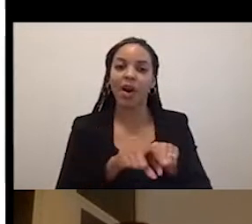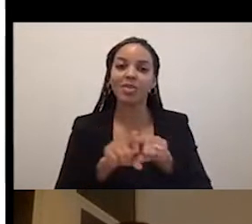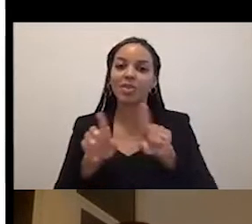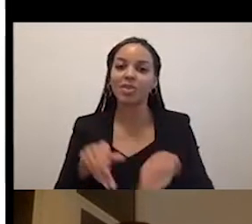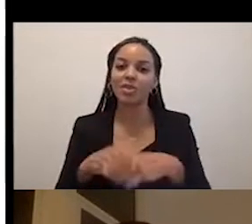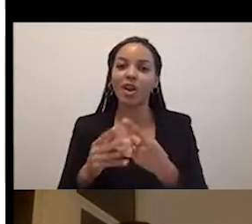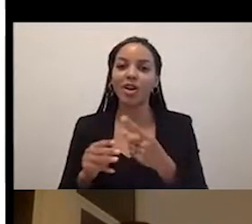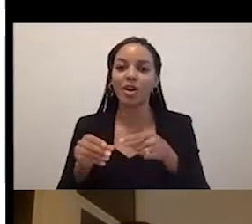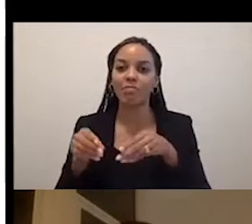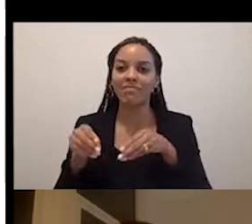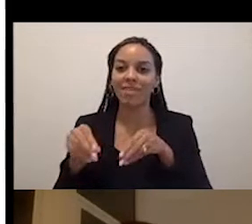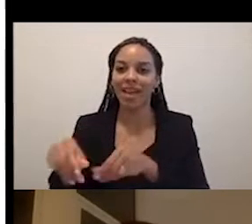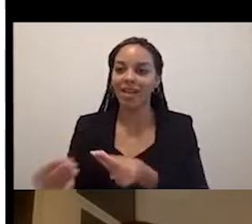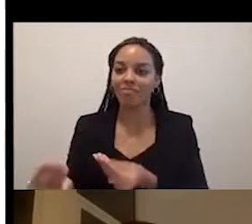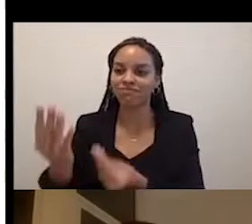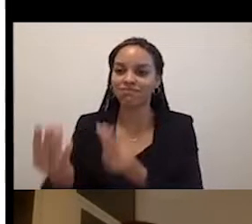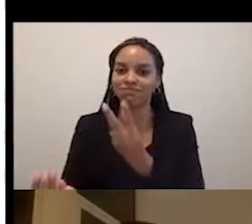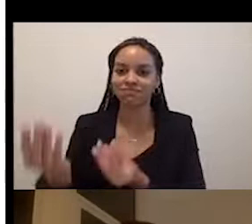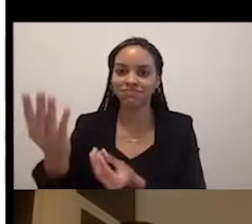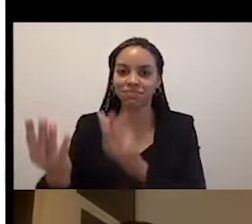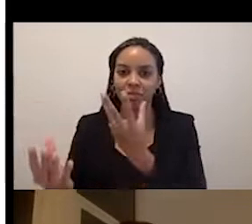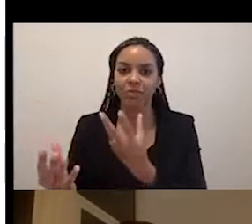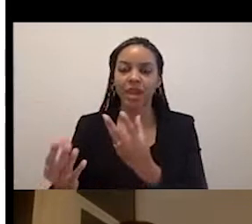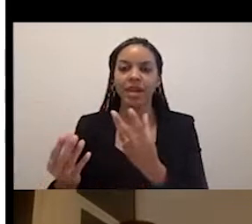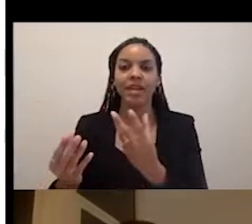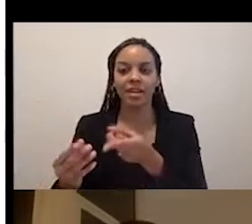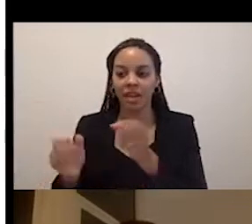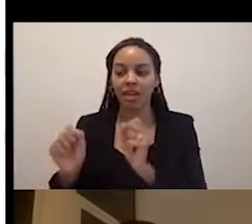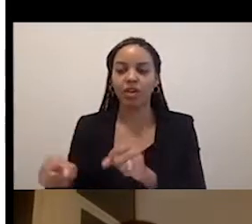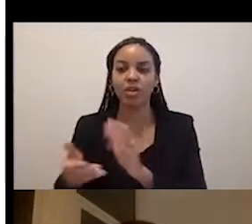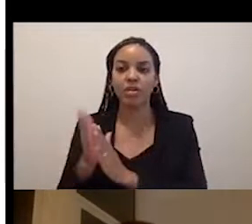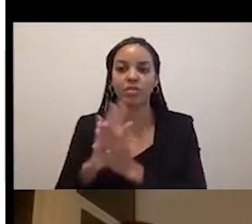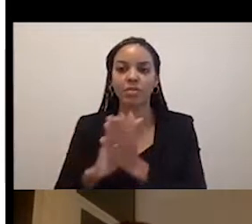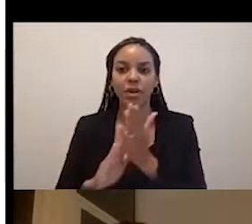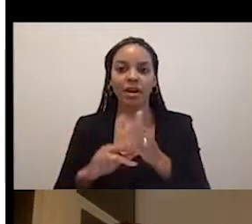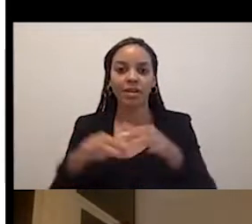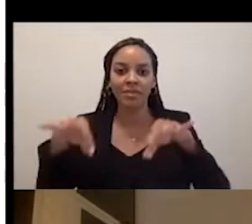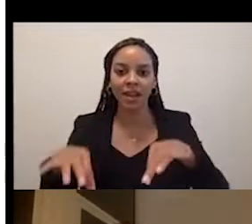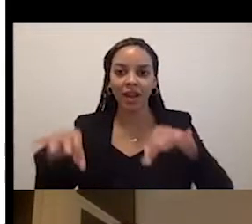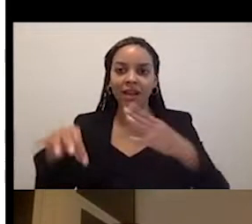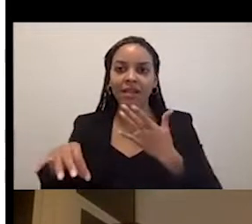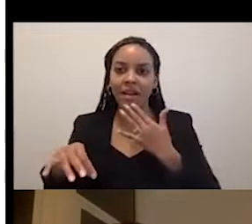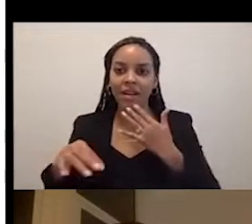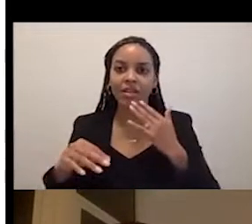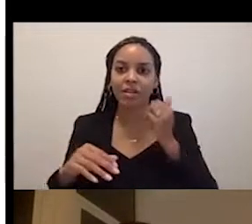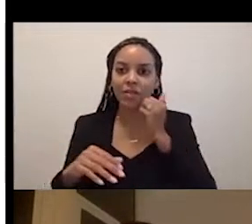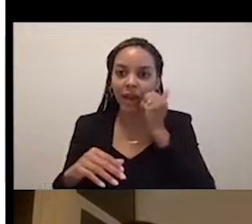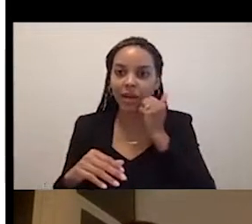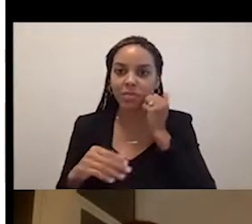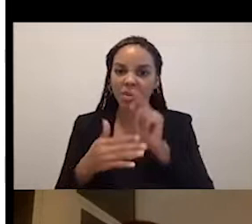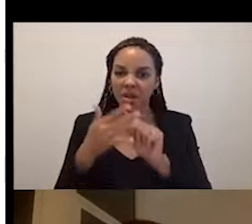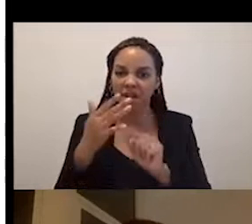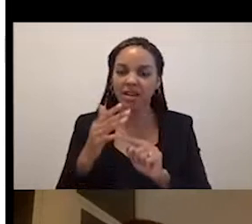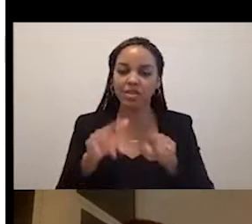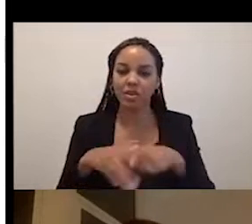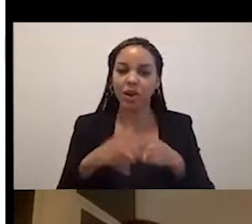dyes that they could make fabric dyes with, and then started collaborating on workshops with different groups who are